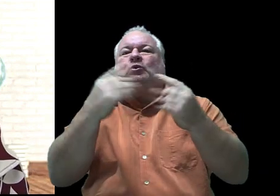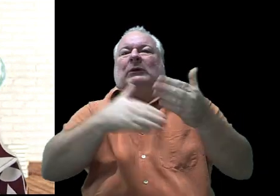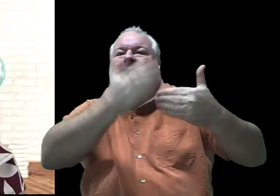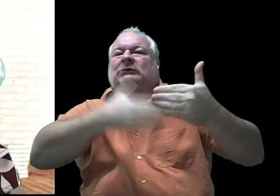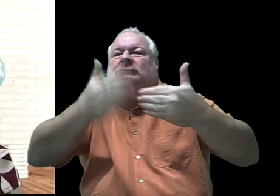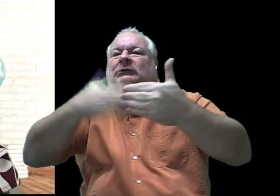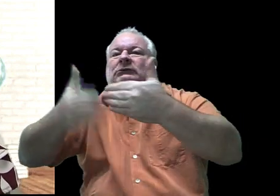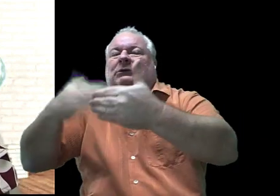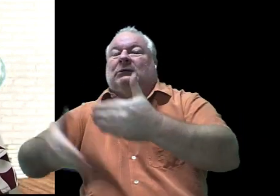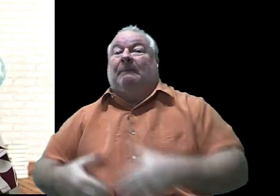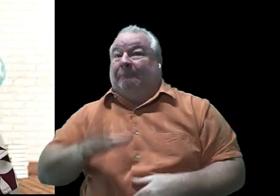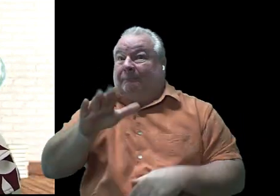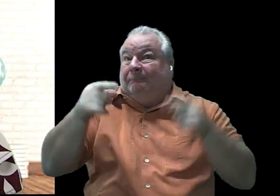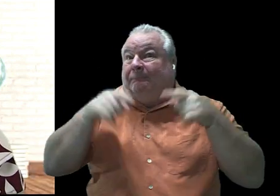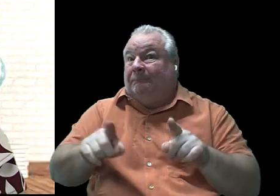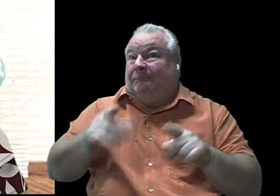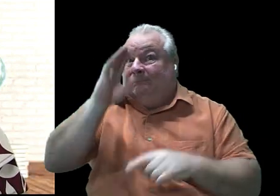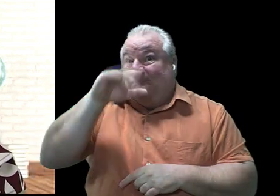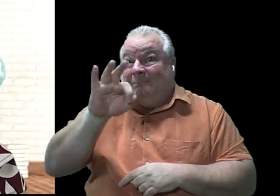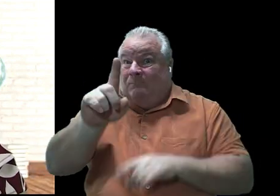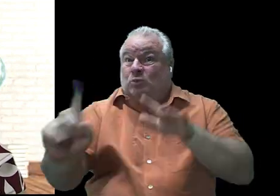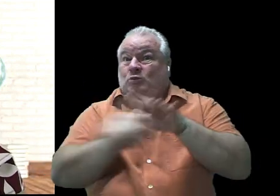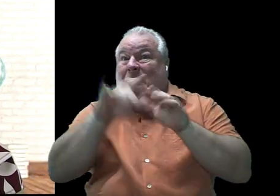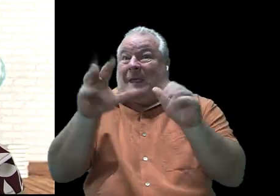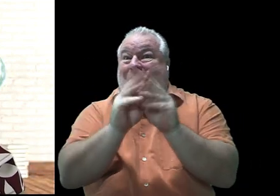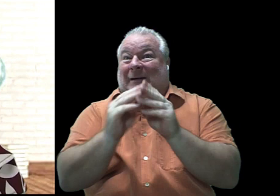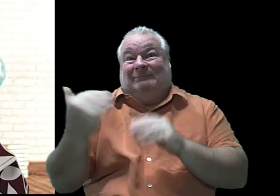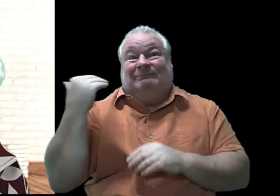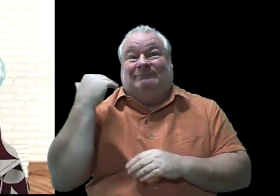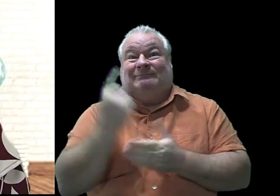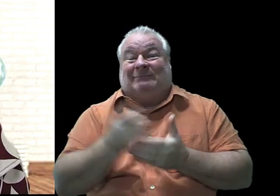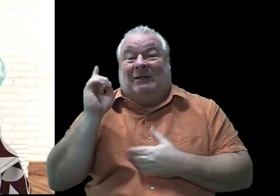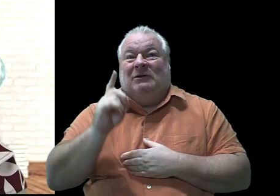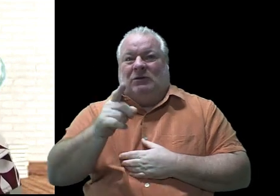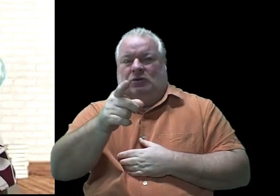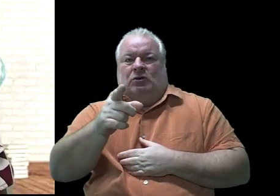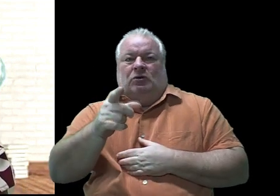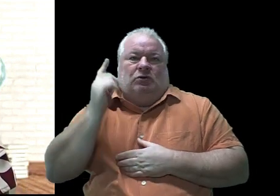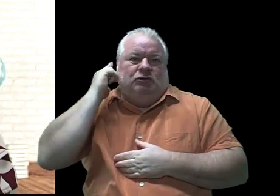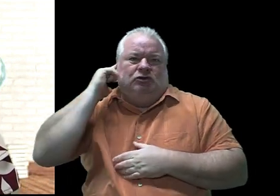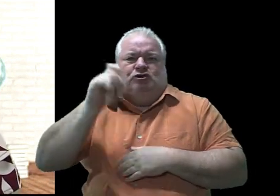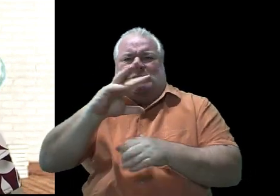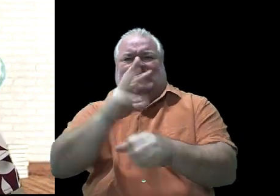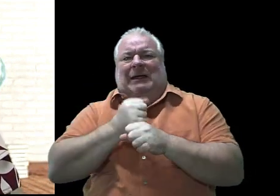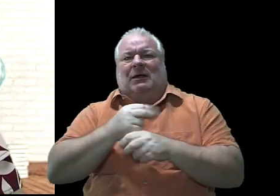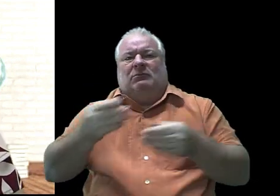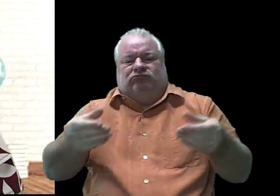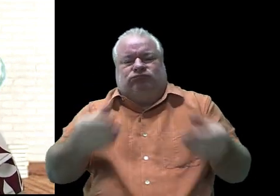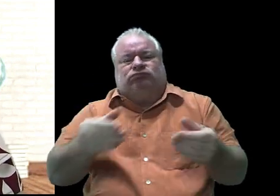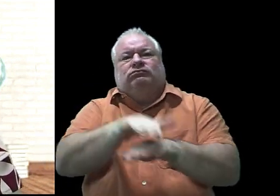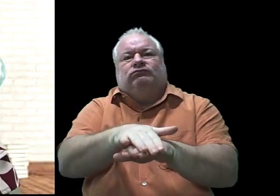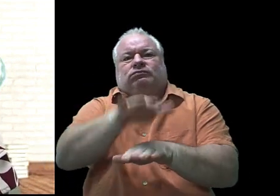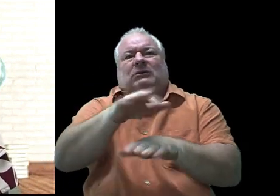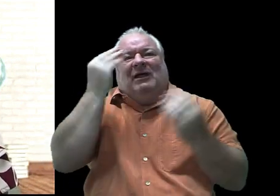process. Meanwhile, if you attended the Student Council meeting, you should be receiving a